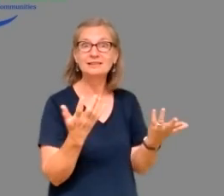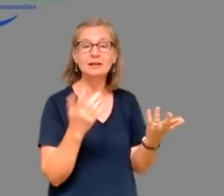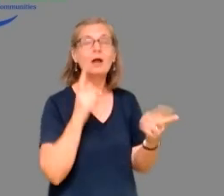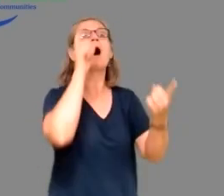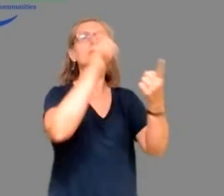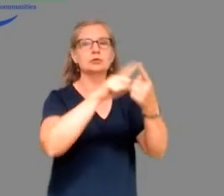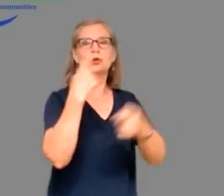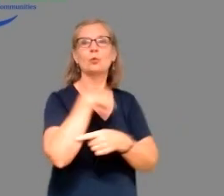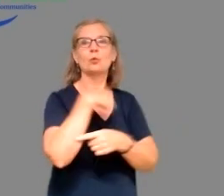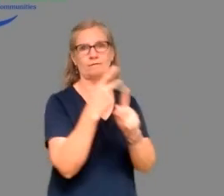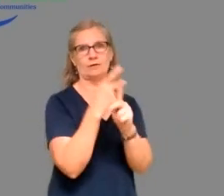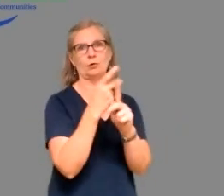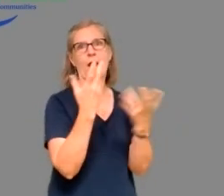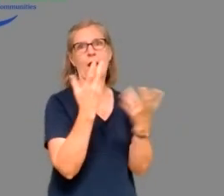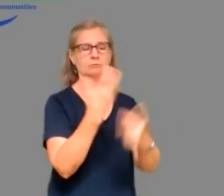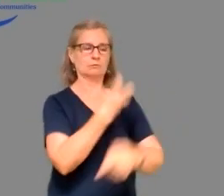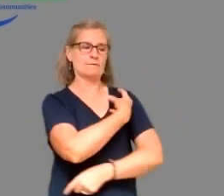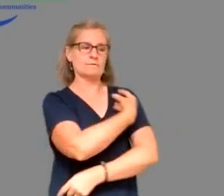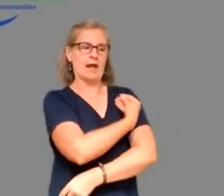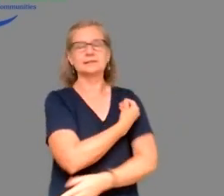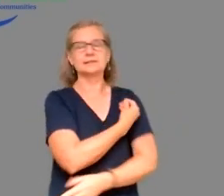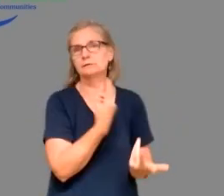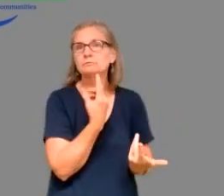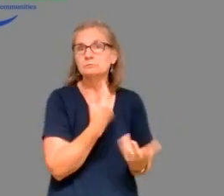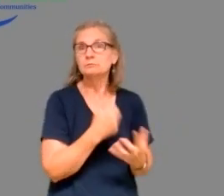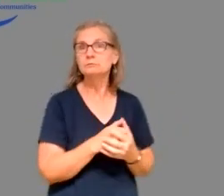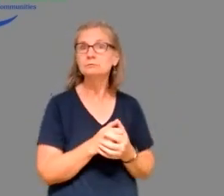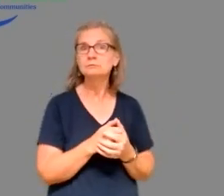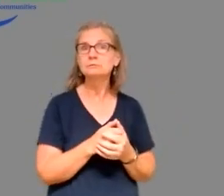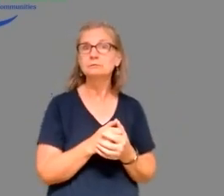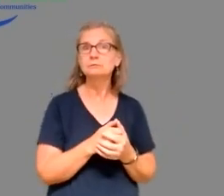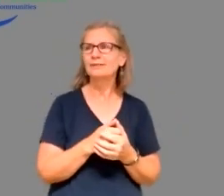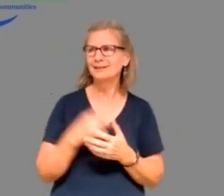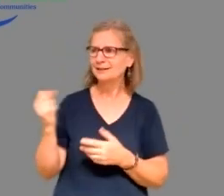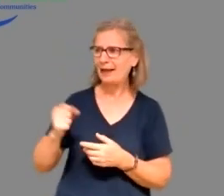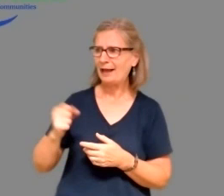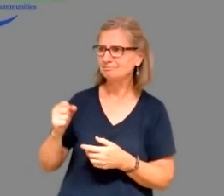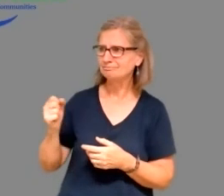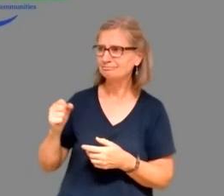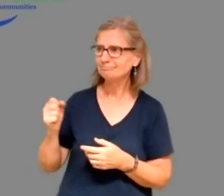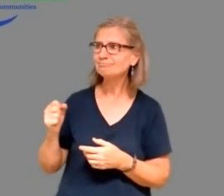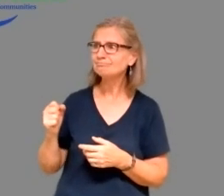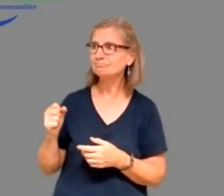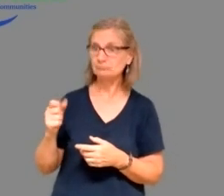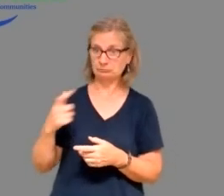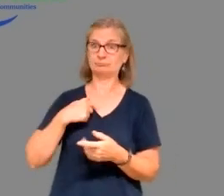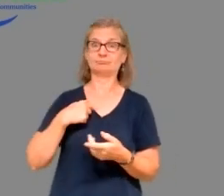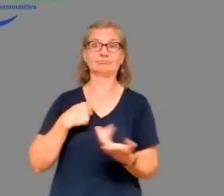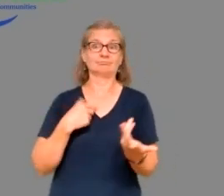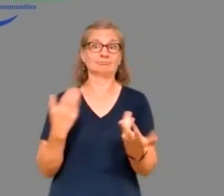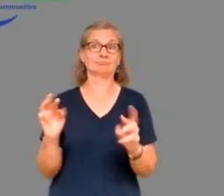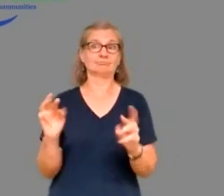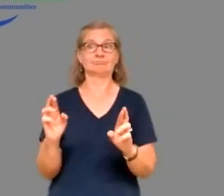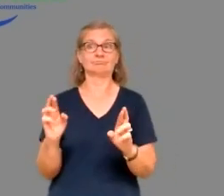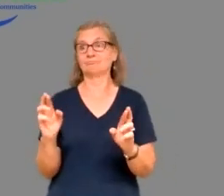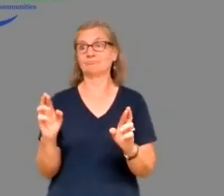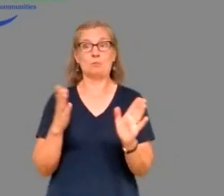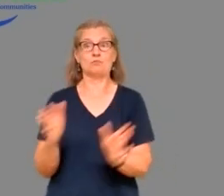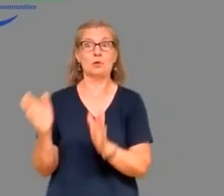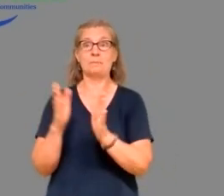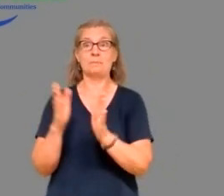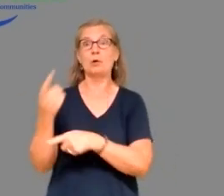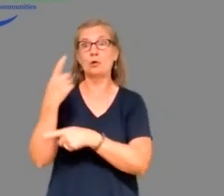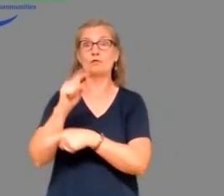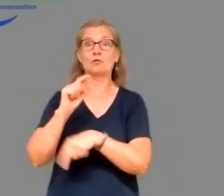or. Yeah. Yeah, it could. I certainly am prepared for normal day-to-day life,